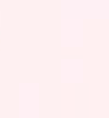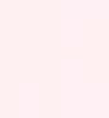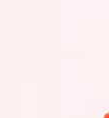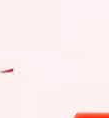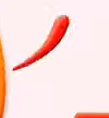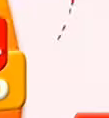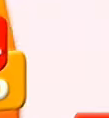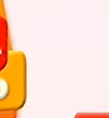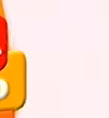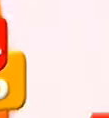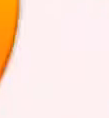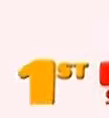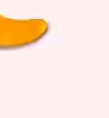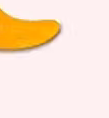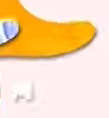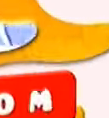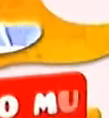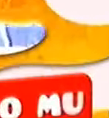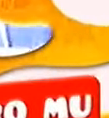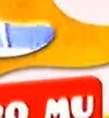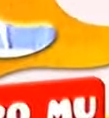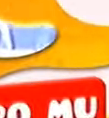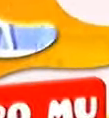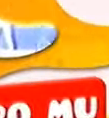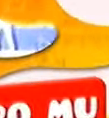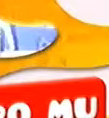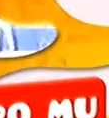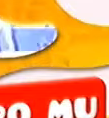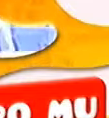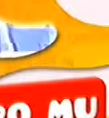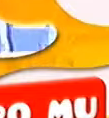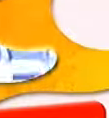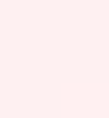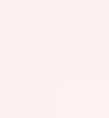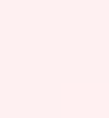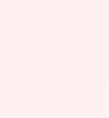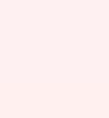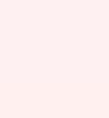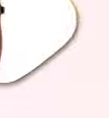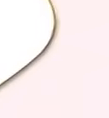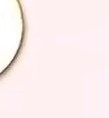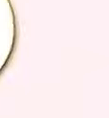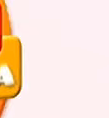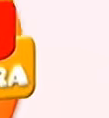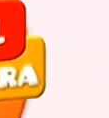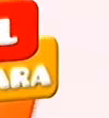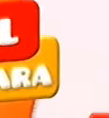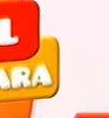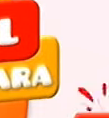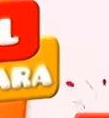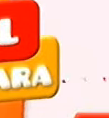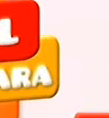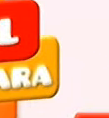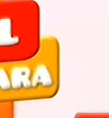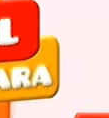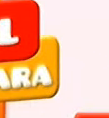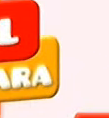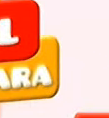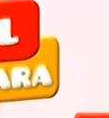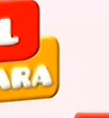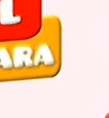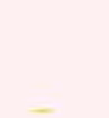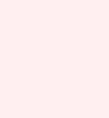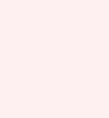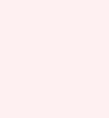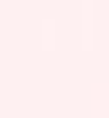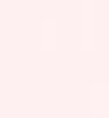February, mukono koni hotel. Kusanika bili February, ruero mojisa weko kala. Mukurunganga na February, aji motel embarara. Mutwalo